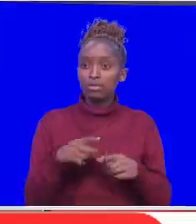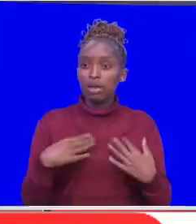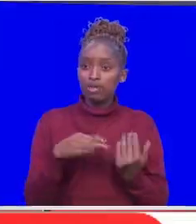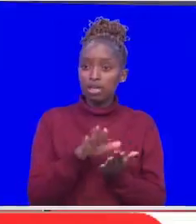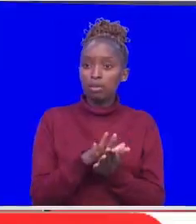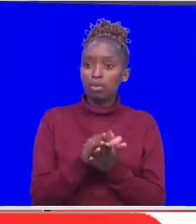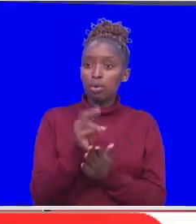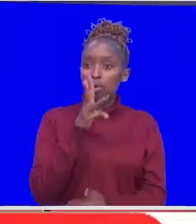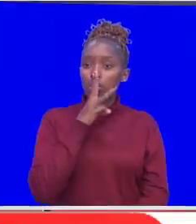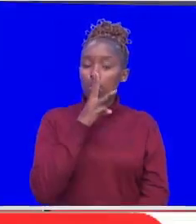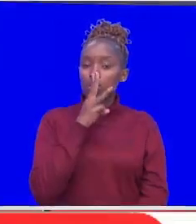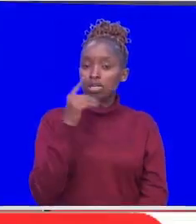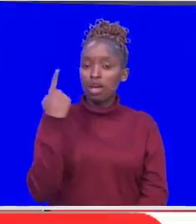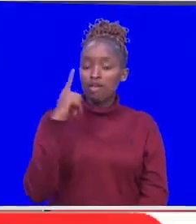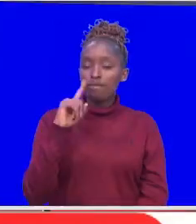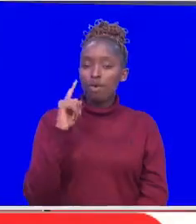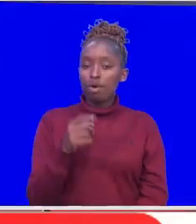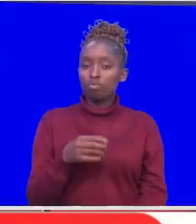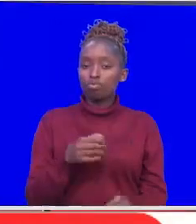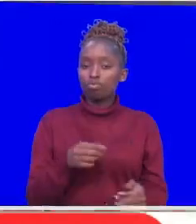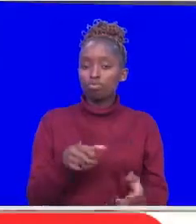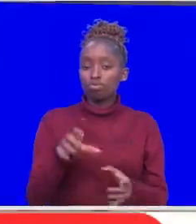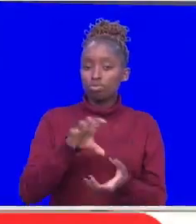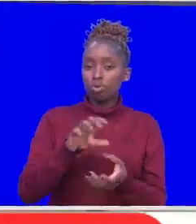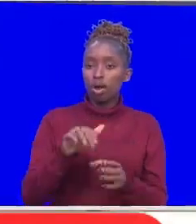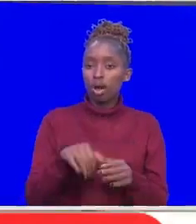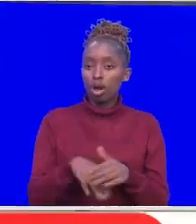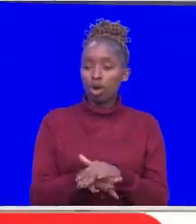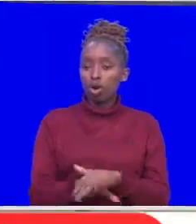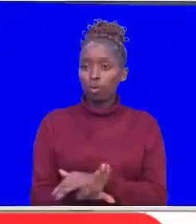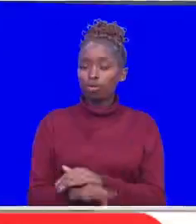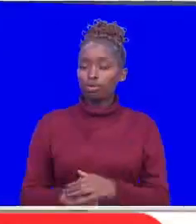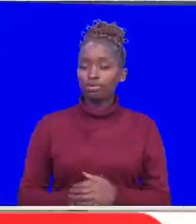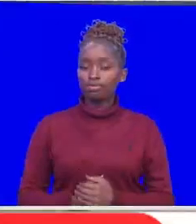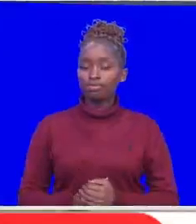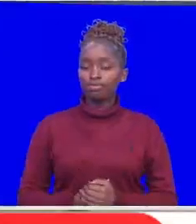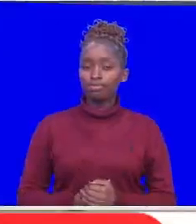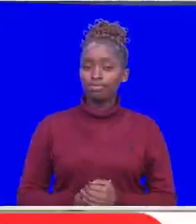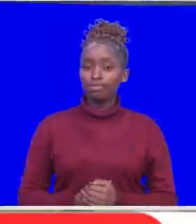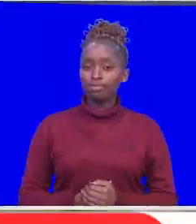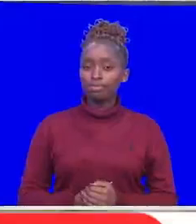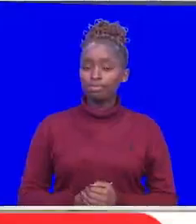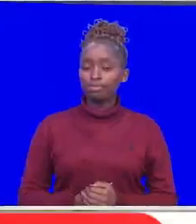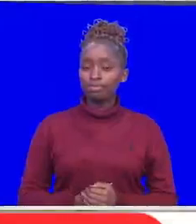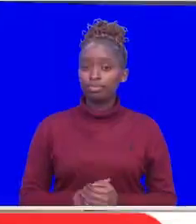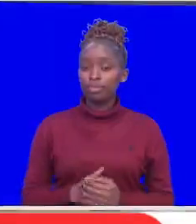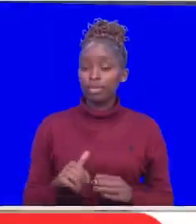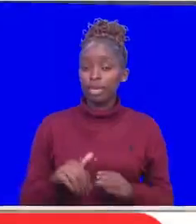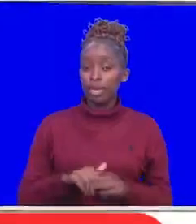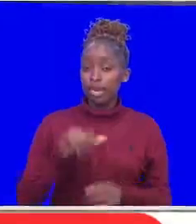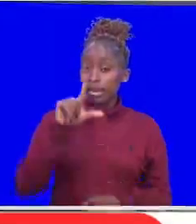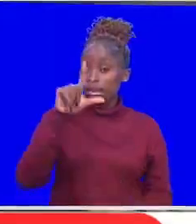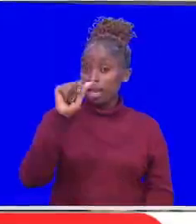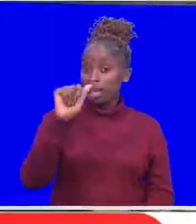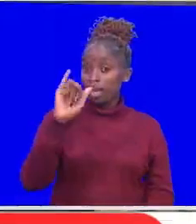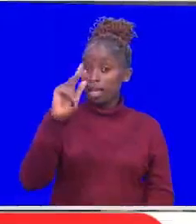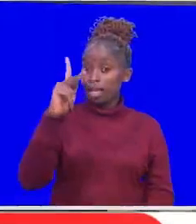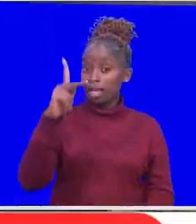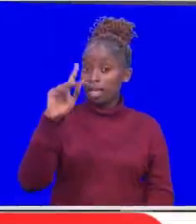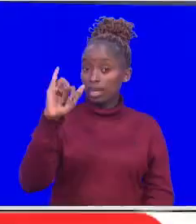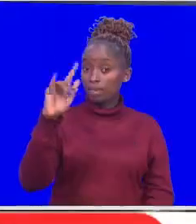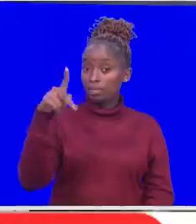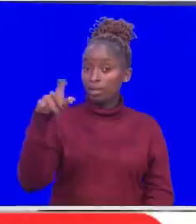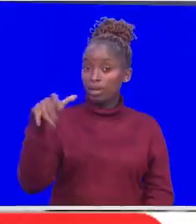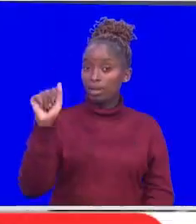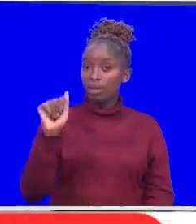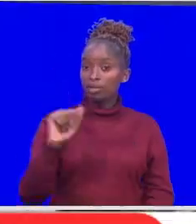drought season. Elizabeth Atieno with the details. In Rimuruti, Laikipia County, we meet a